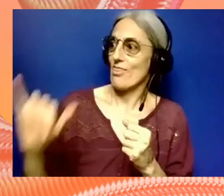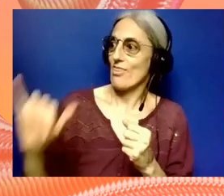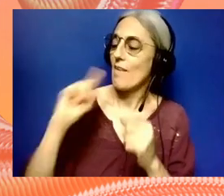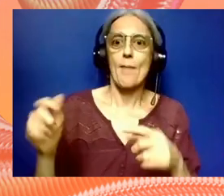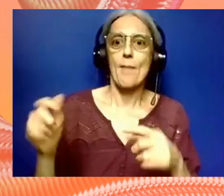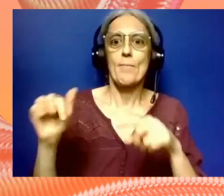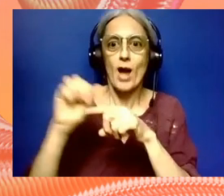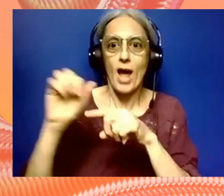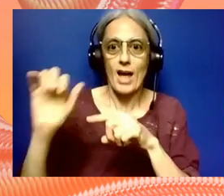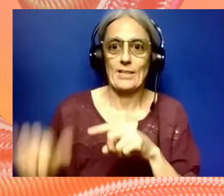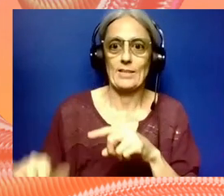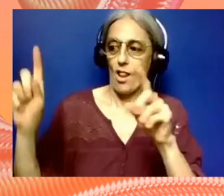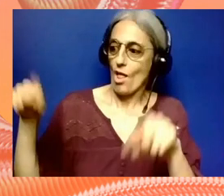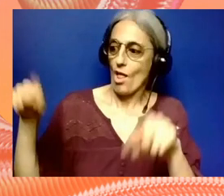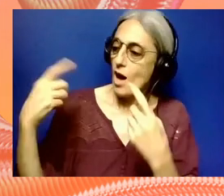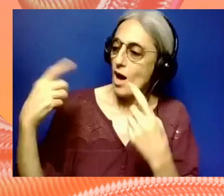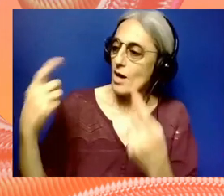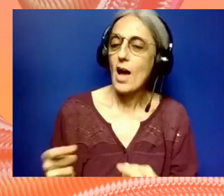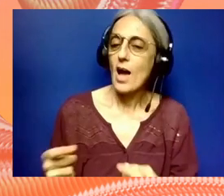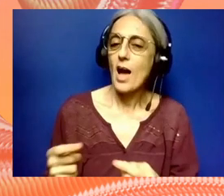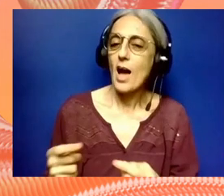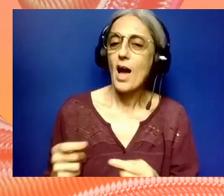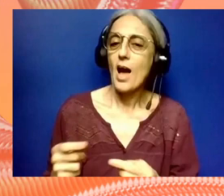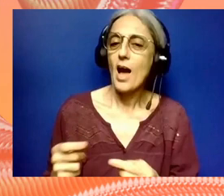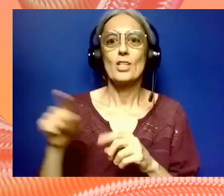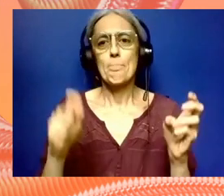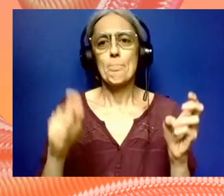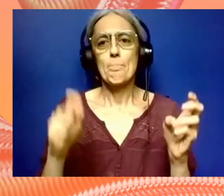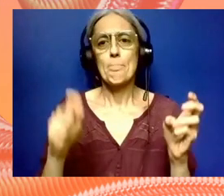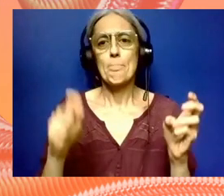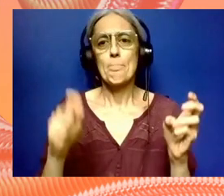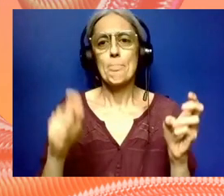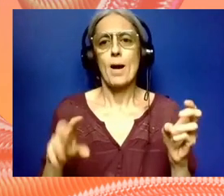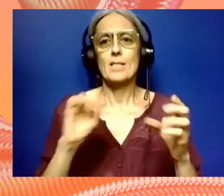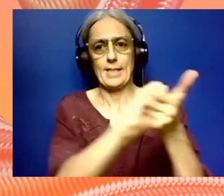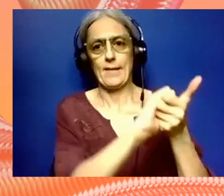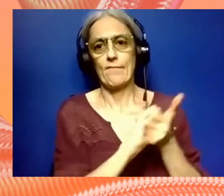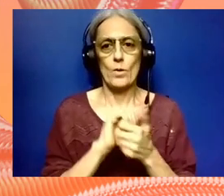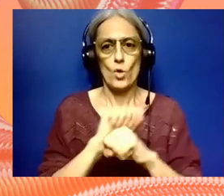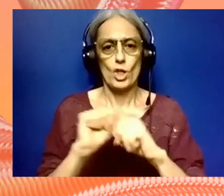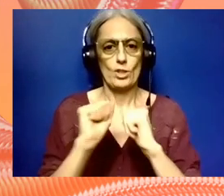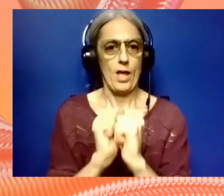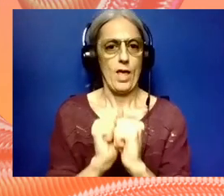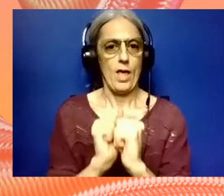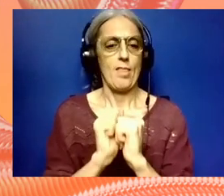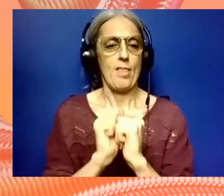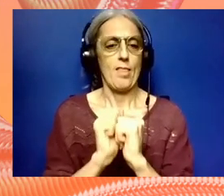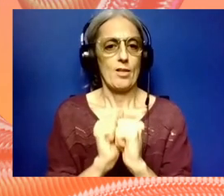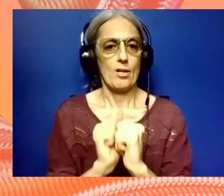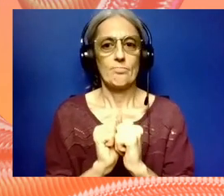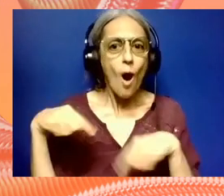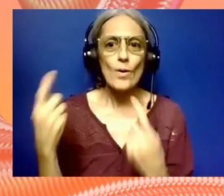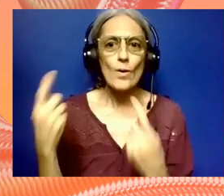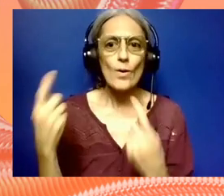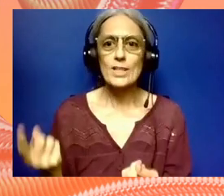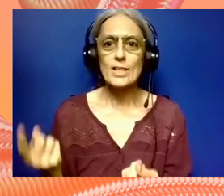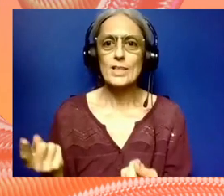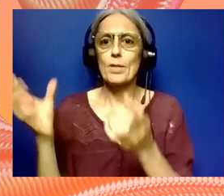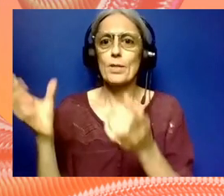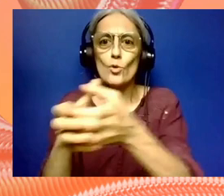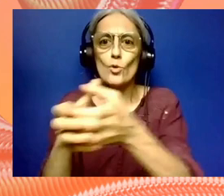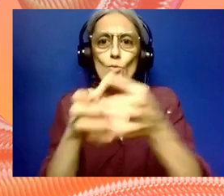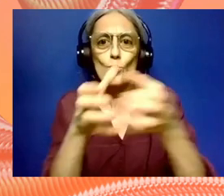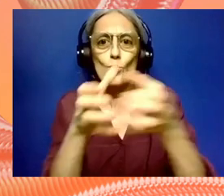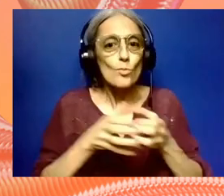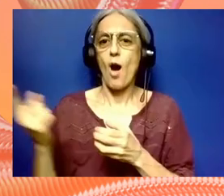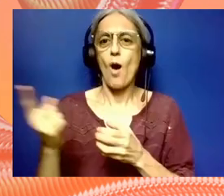has to be a collective effort, and it's always been a collective effort, and it's always been groups of people. So I guess that's